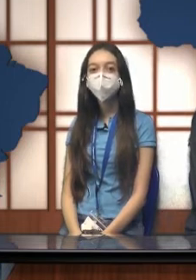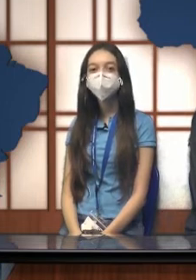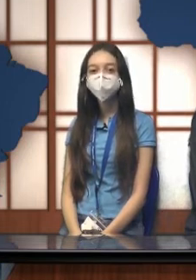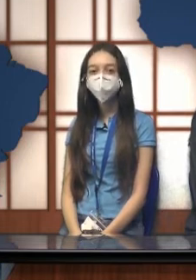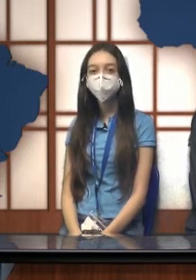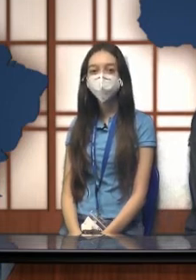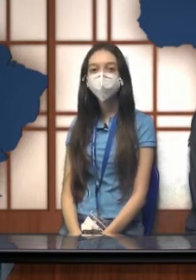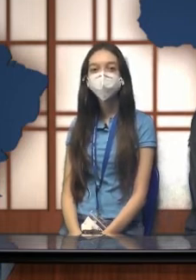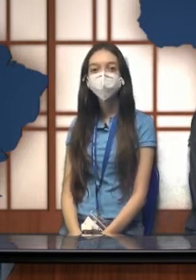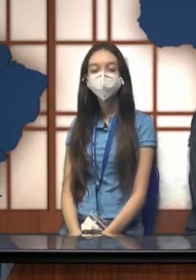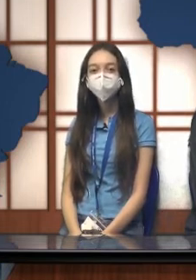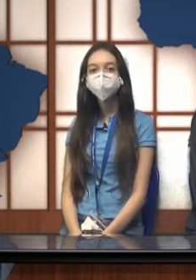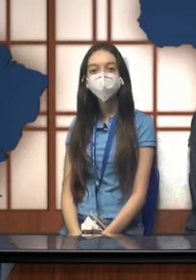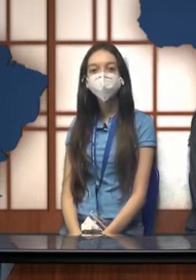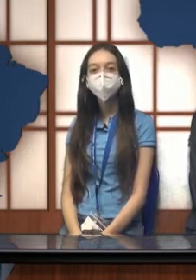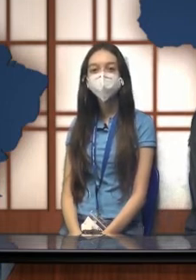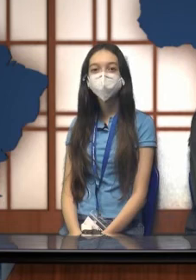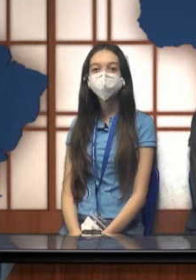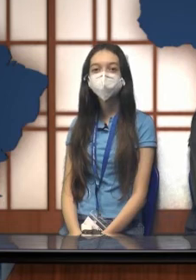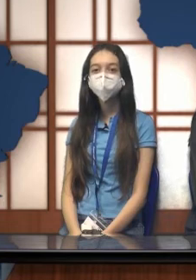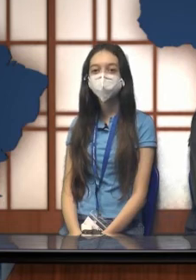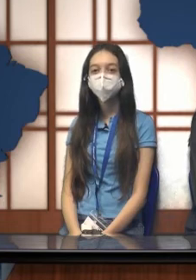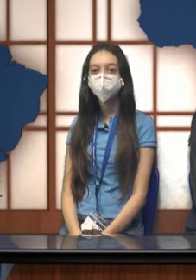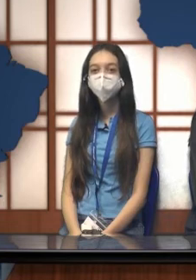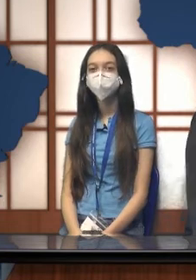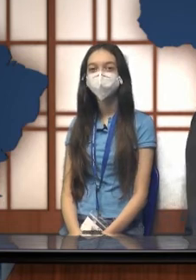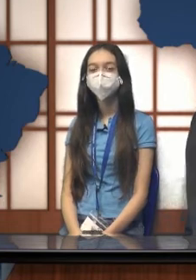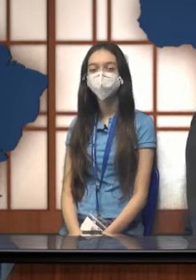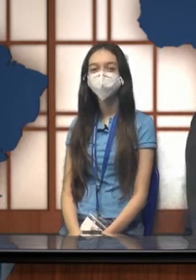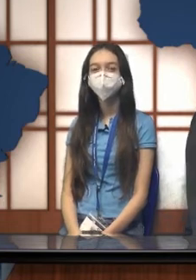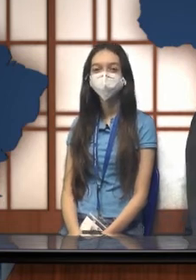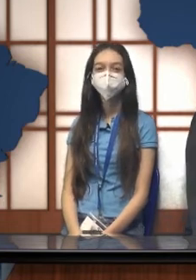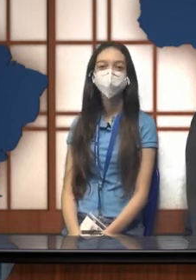team, debate club, GSA, and fishing club.